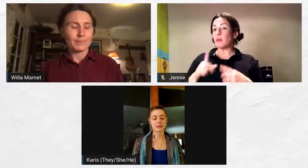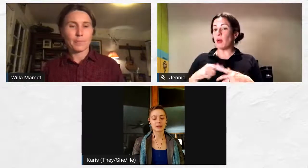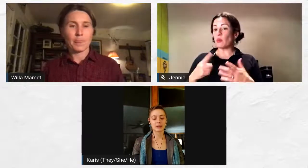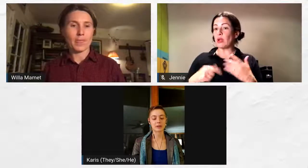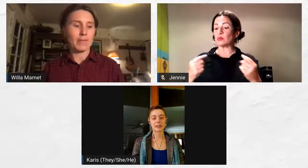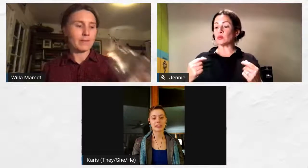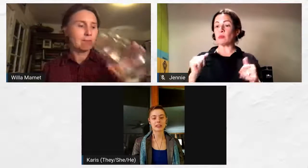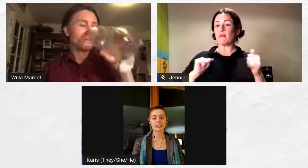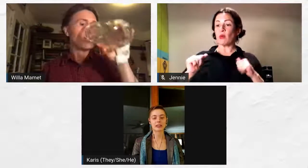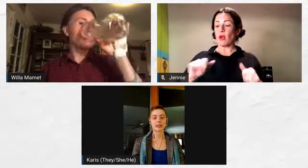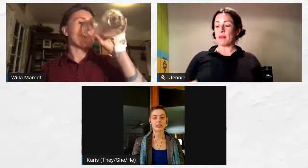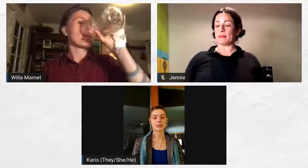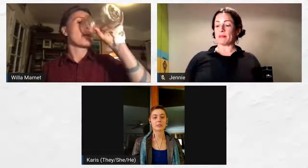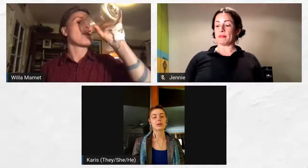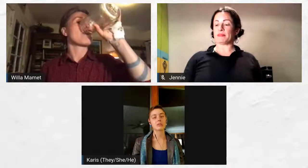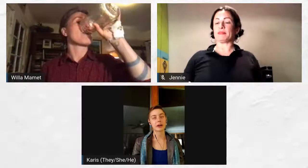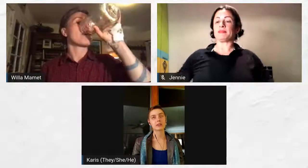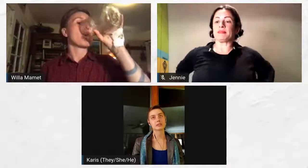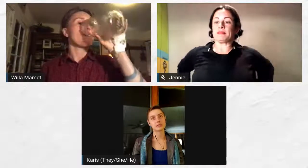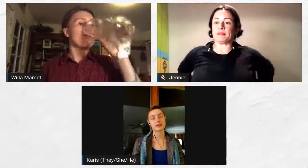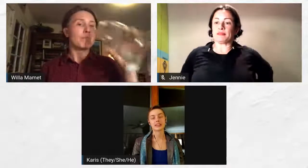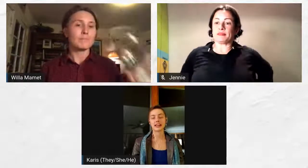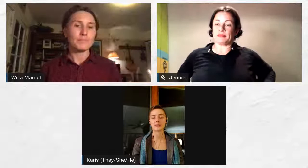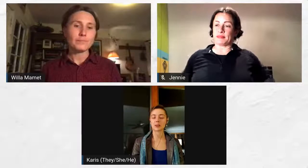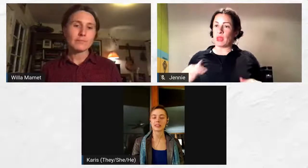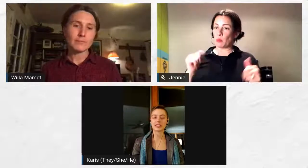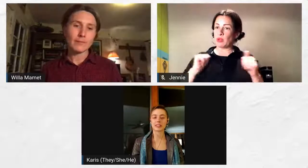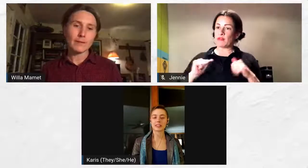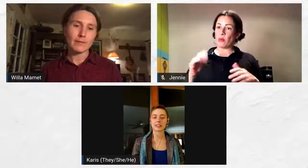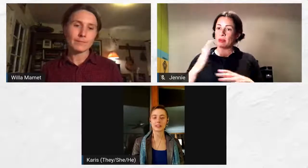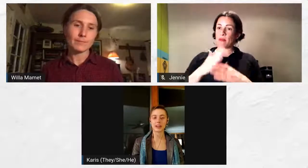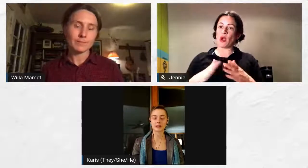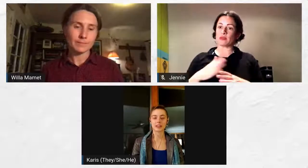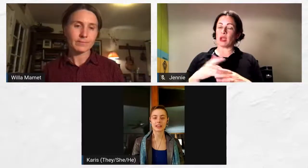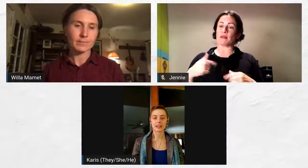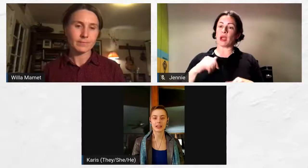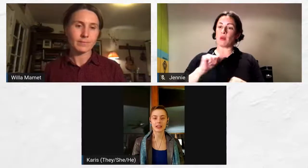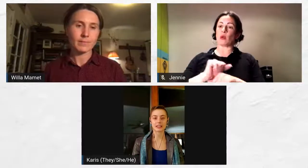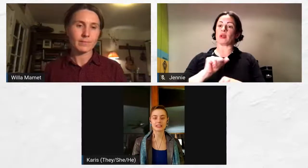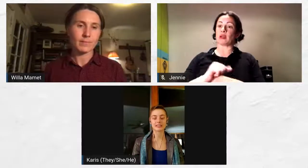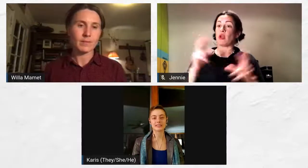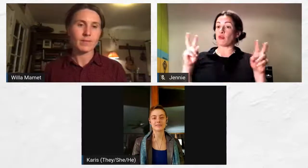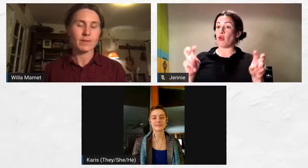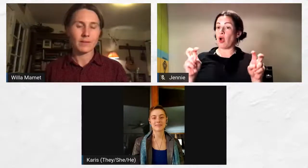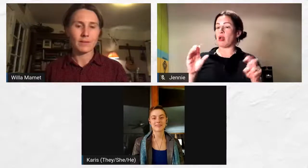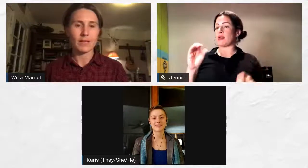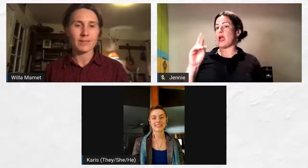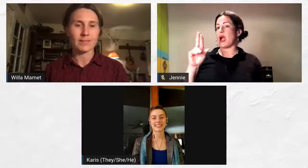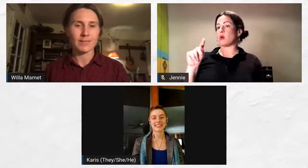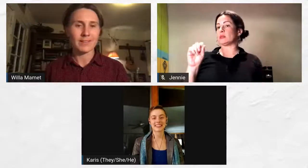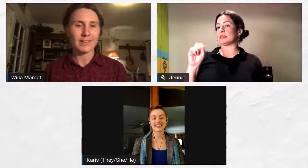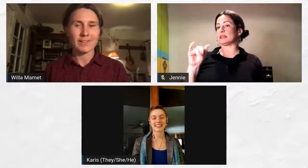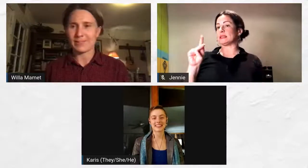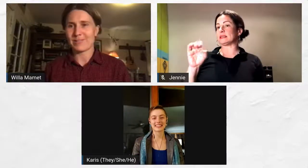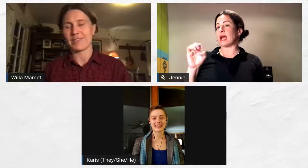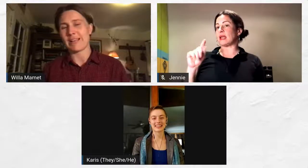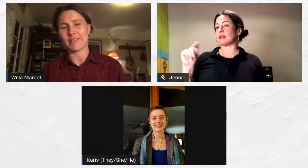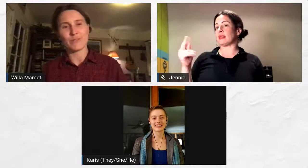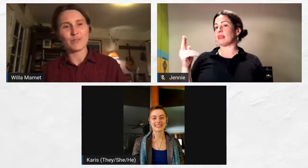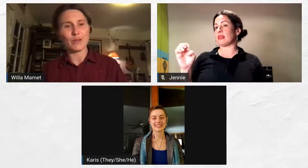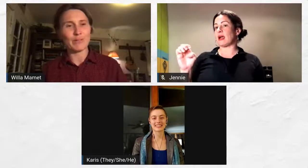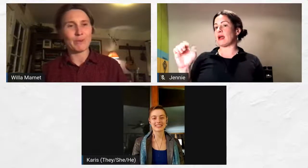be performing part of a song that I'm working on called Outside the Lines. Nice.